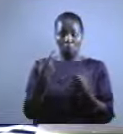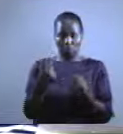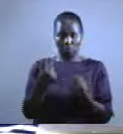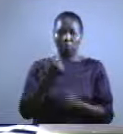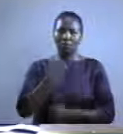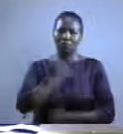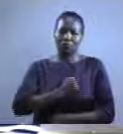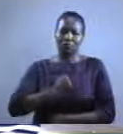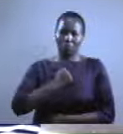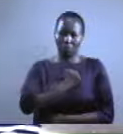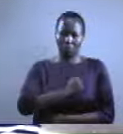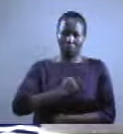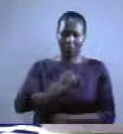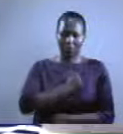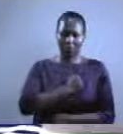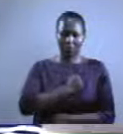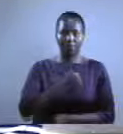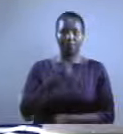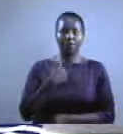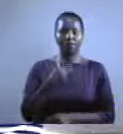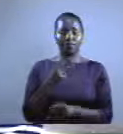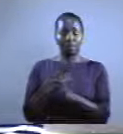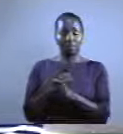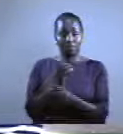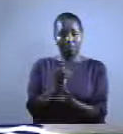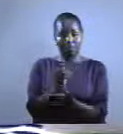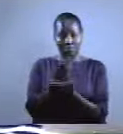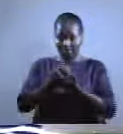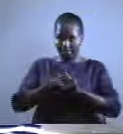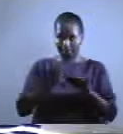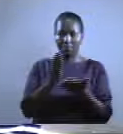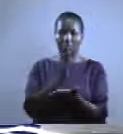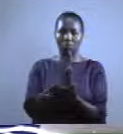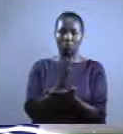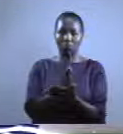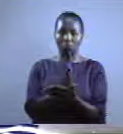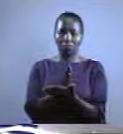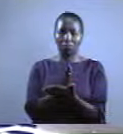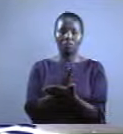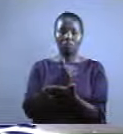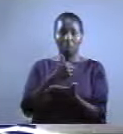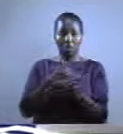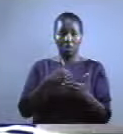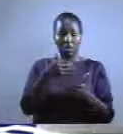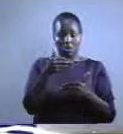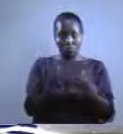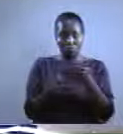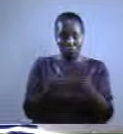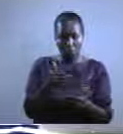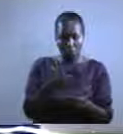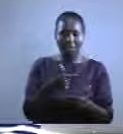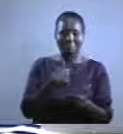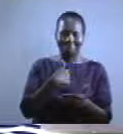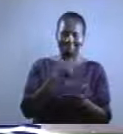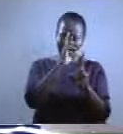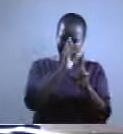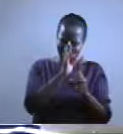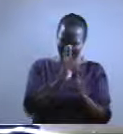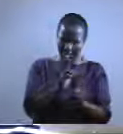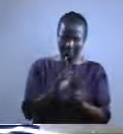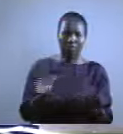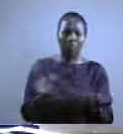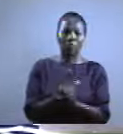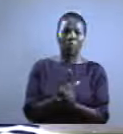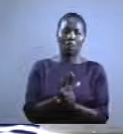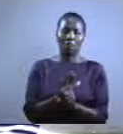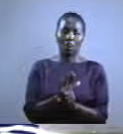greatly. I would like to assure the House that I hold its proceedings in high esteem. As a senior